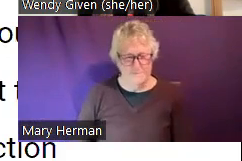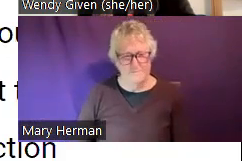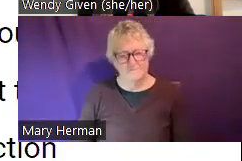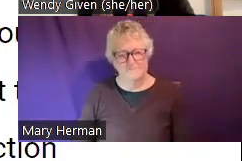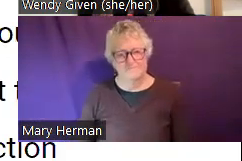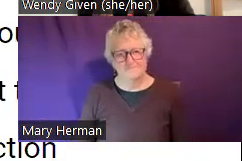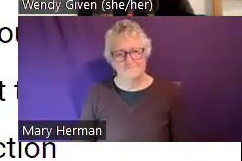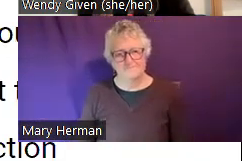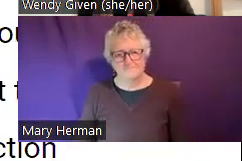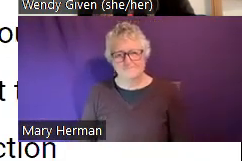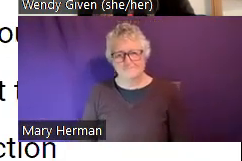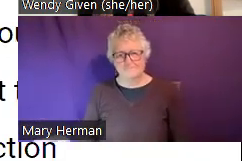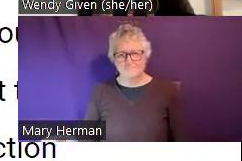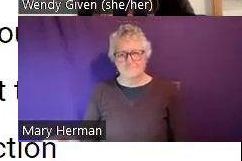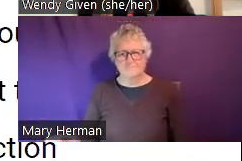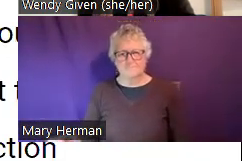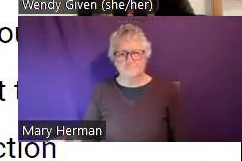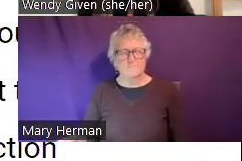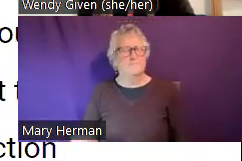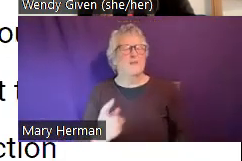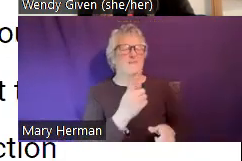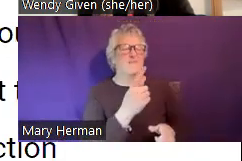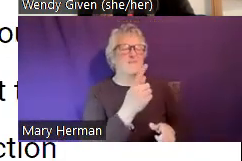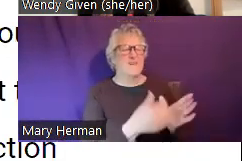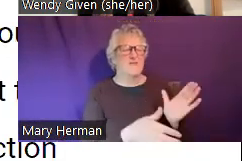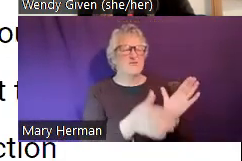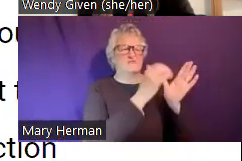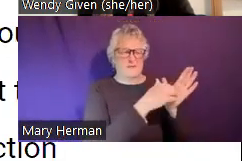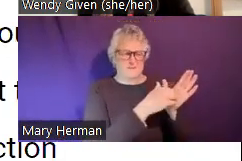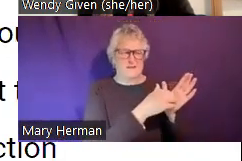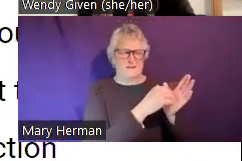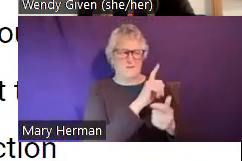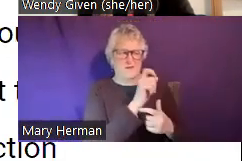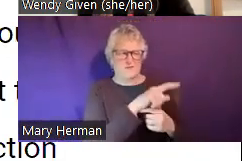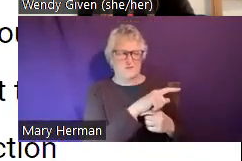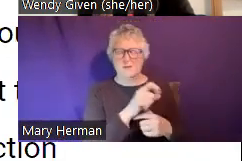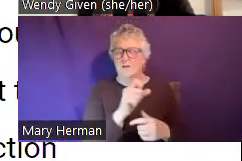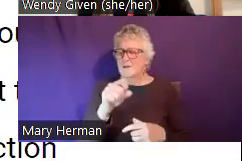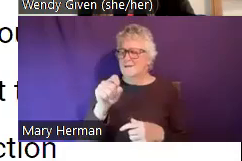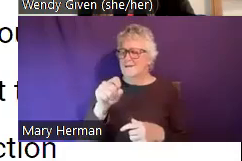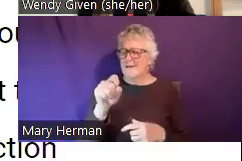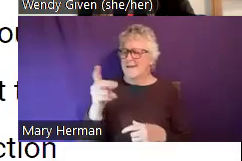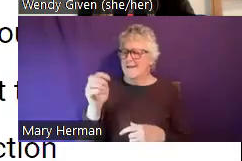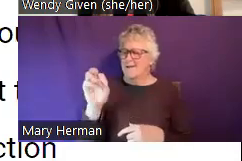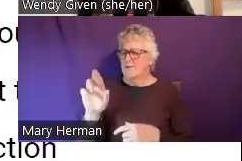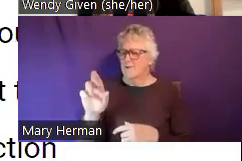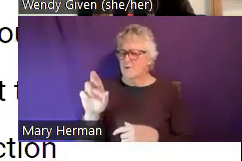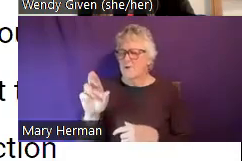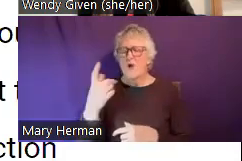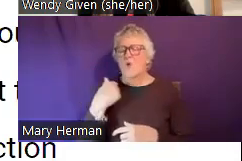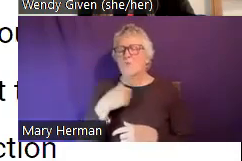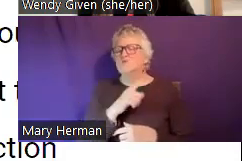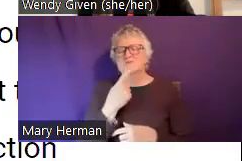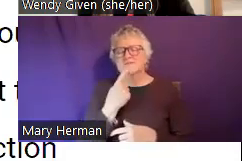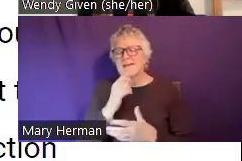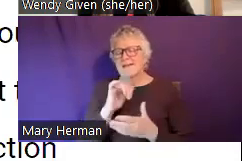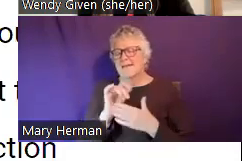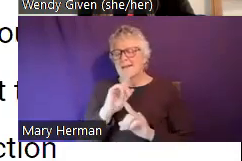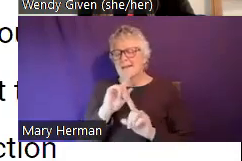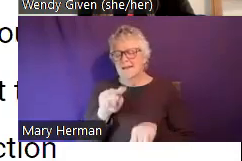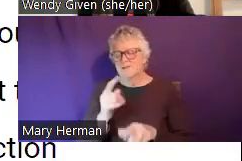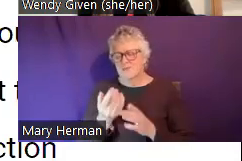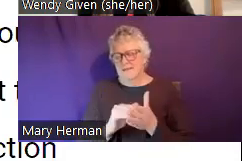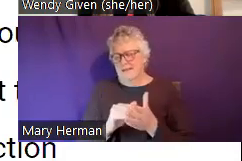That's there's a repeat question. Yeah, Heather, we'll just say that answer again in case you missed it,